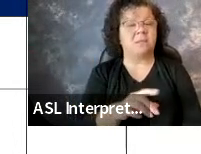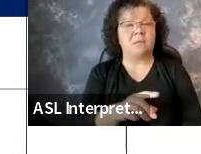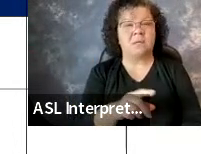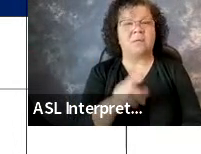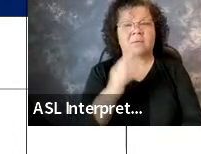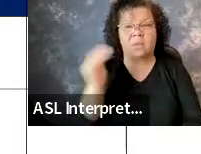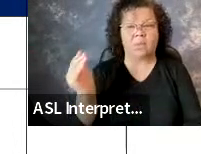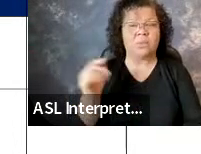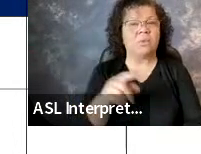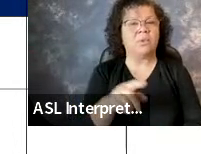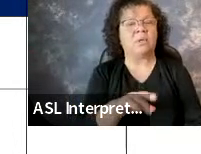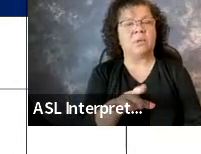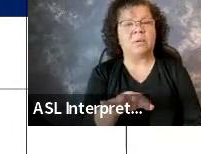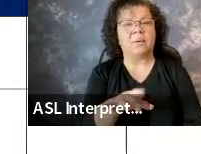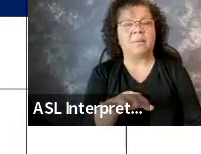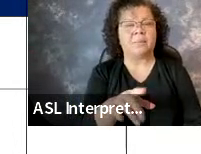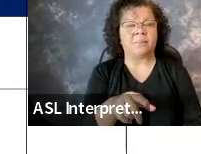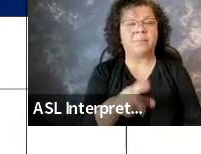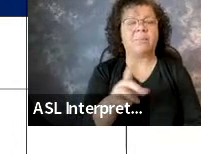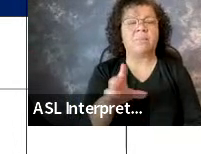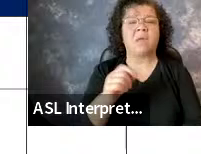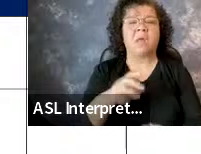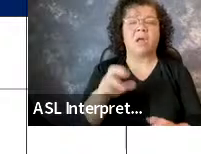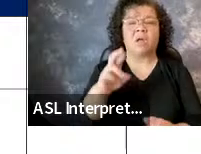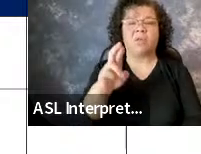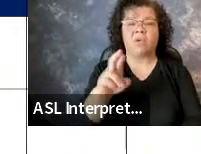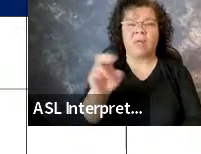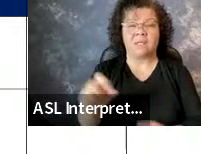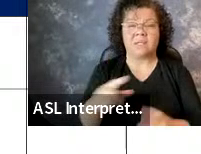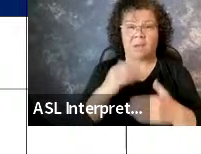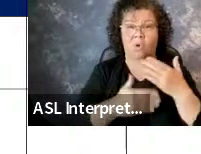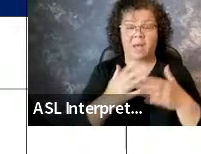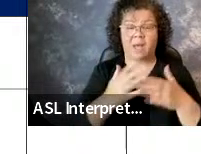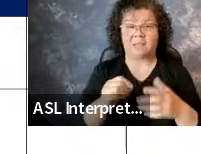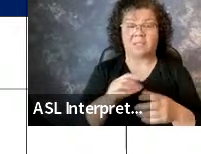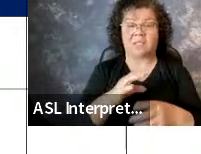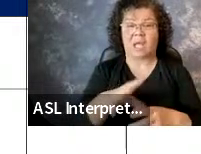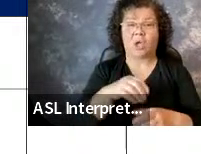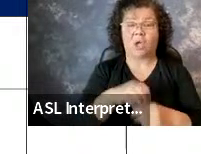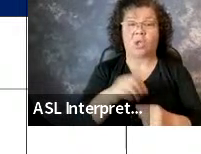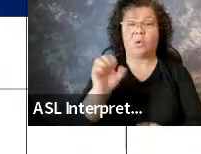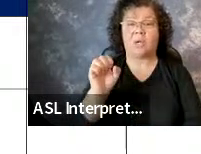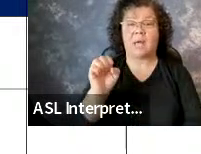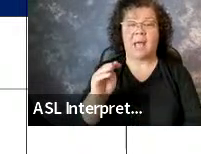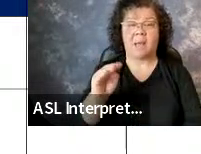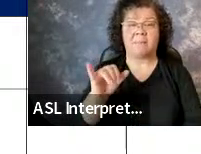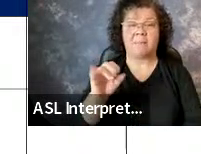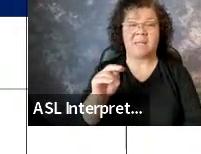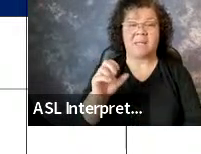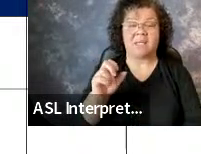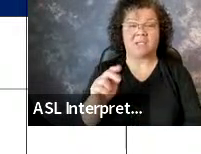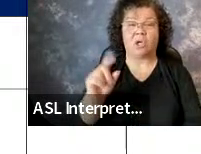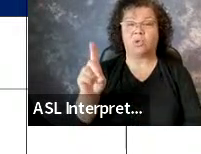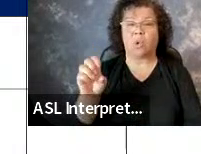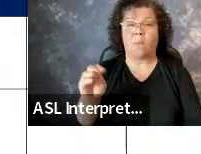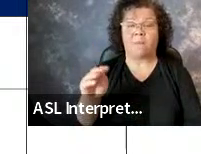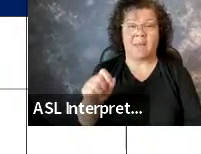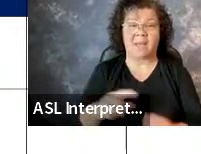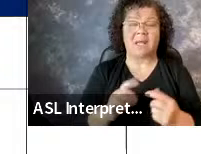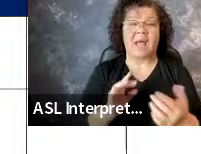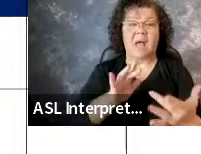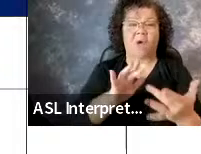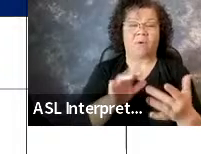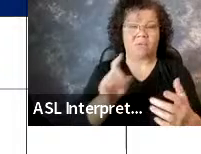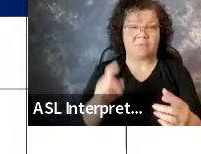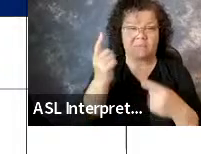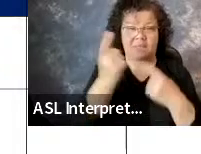Thank you. The real estate process, including eminent domain, which is a last resort, and outreach must include